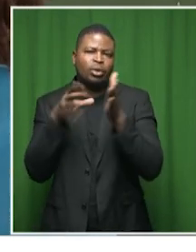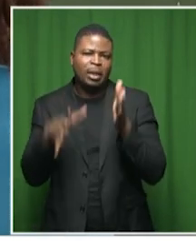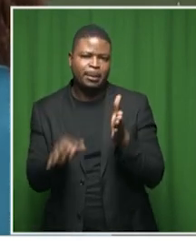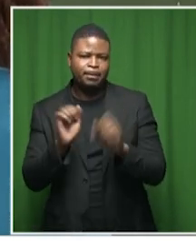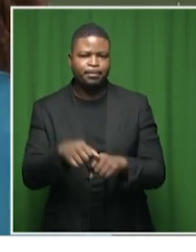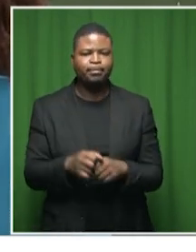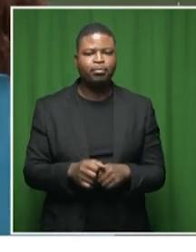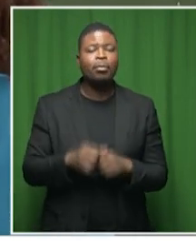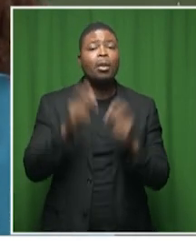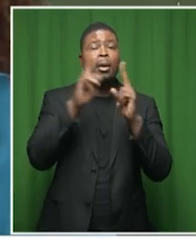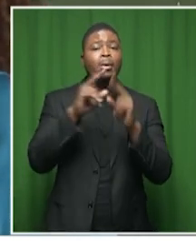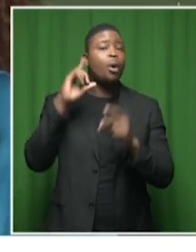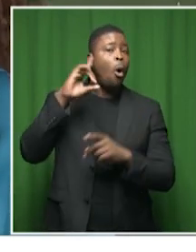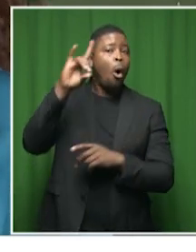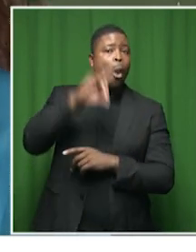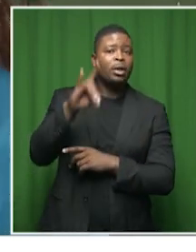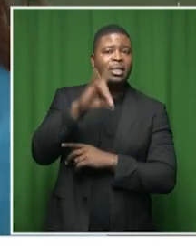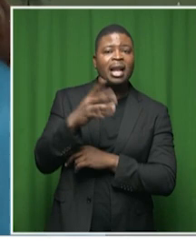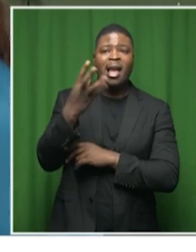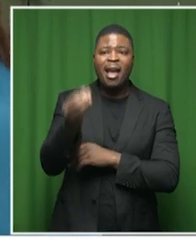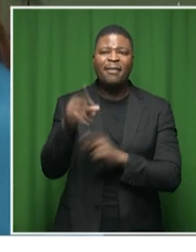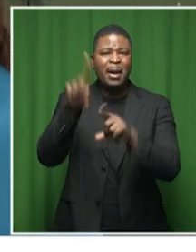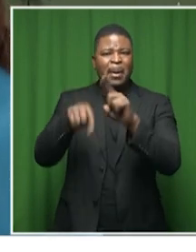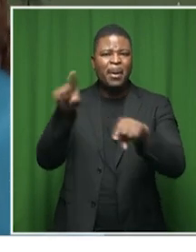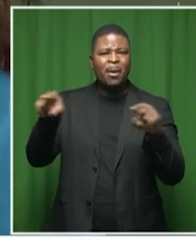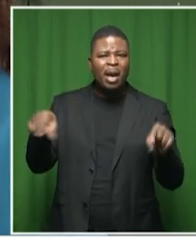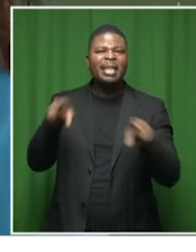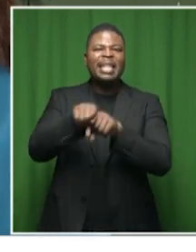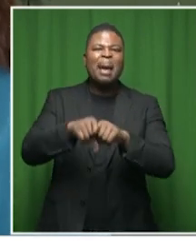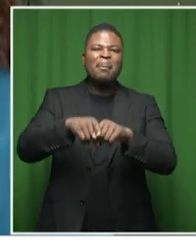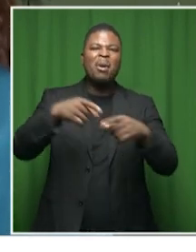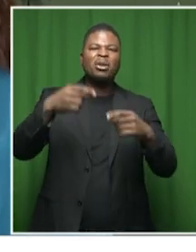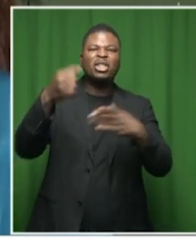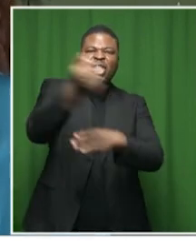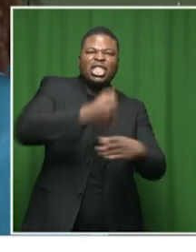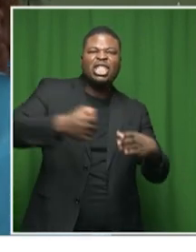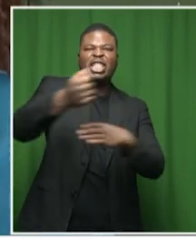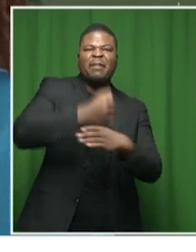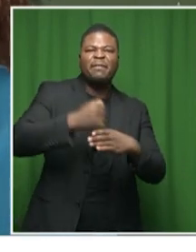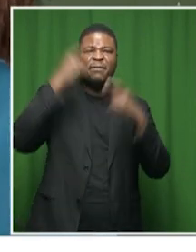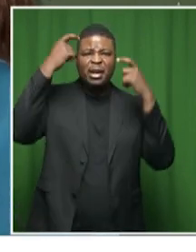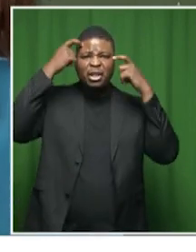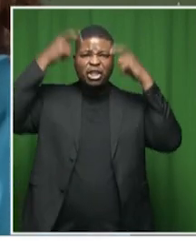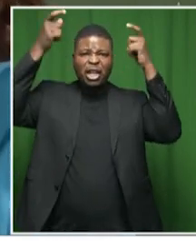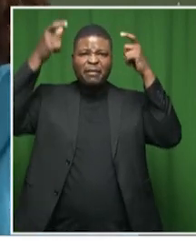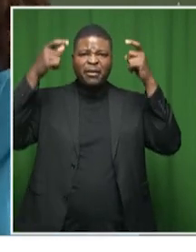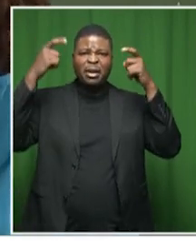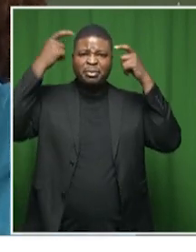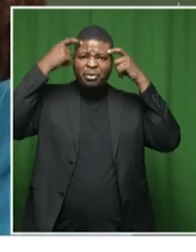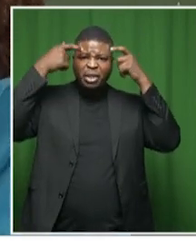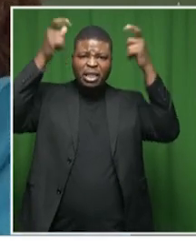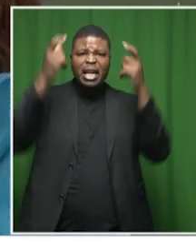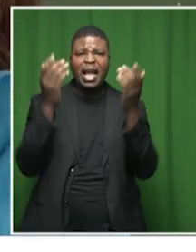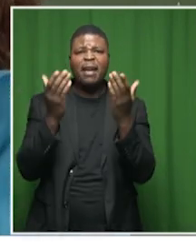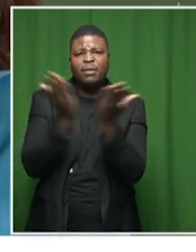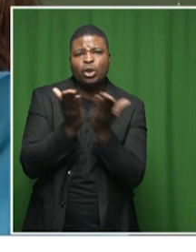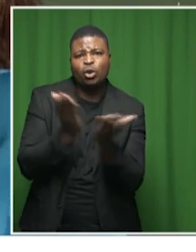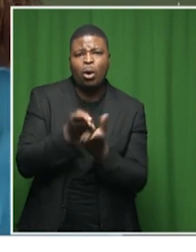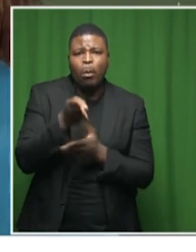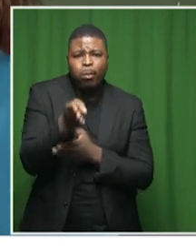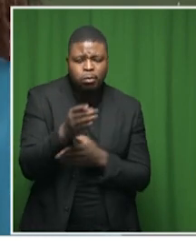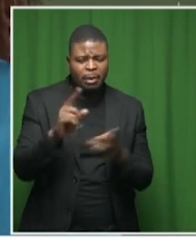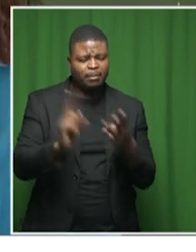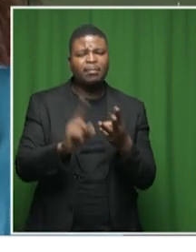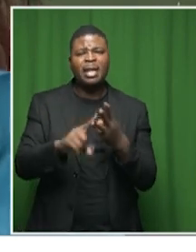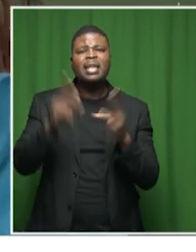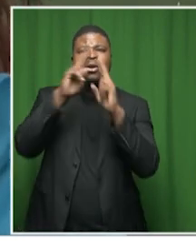the Marriott hotels. We've got also the chef schools that are here that are also recruiting. The universities are also here